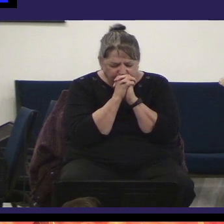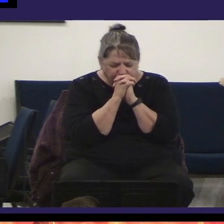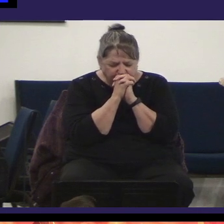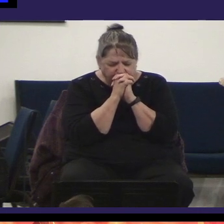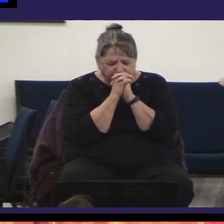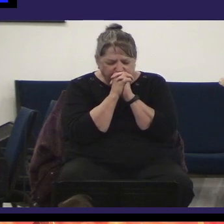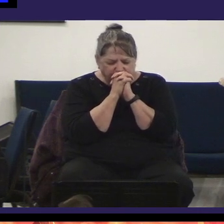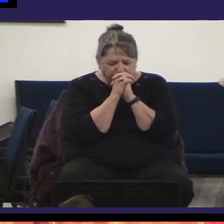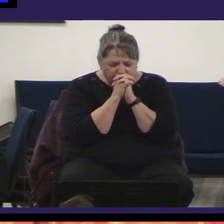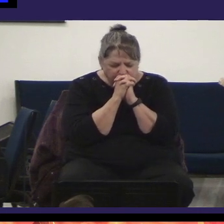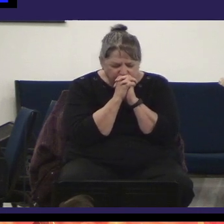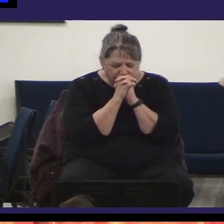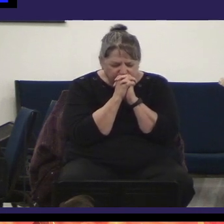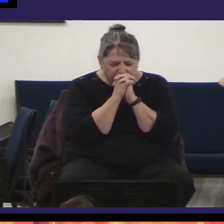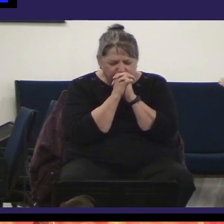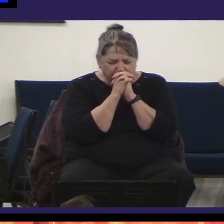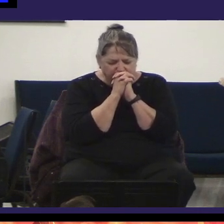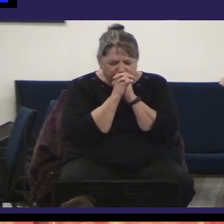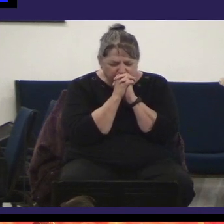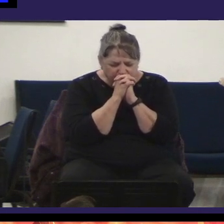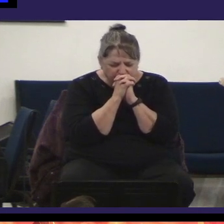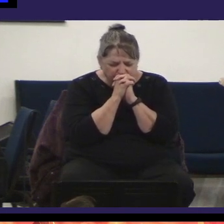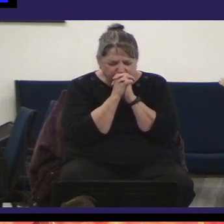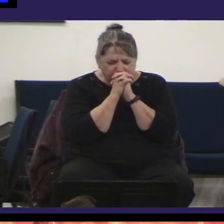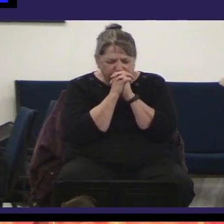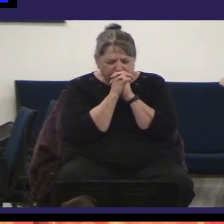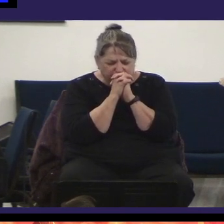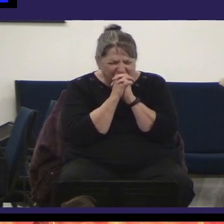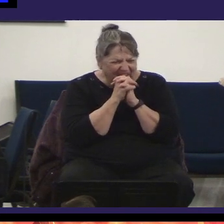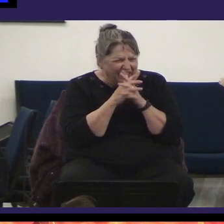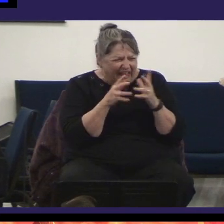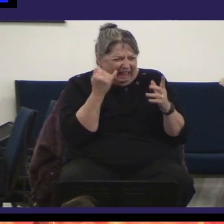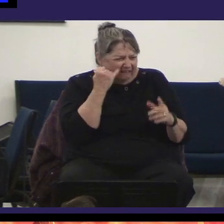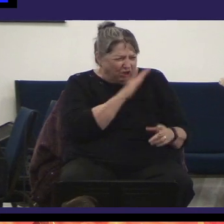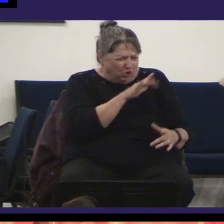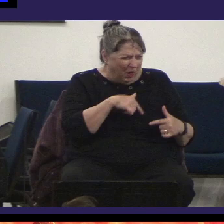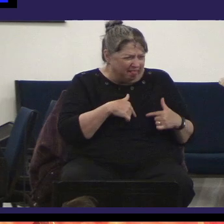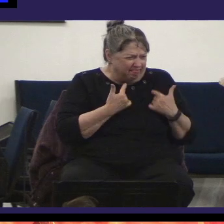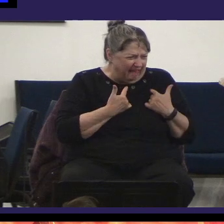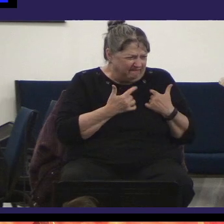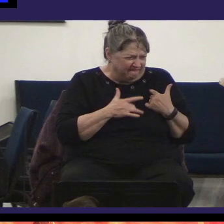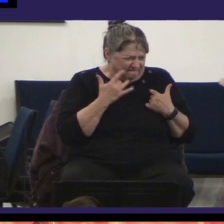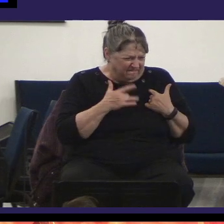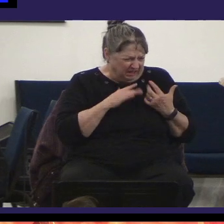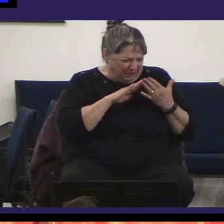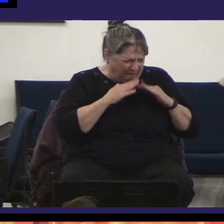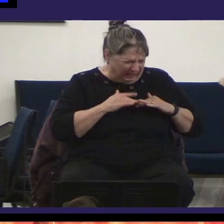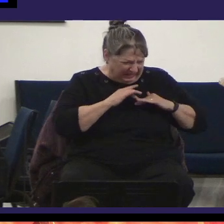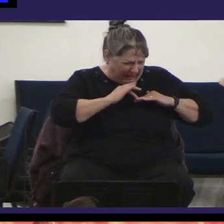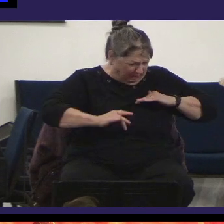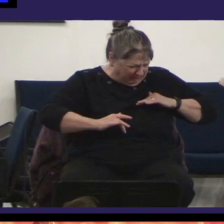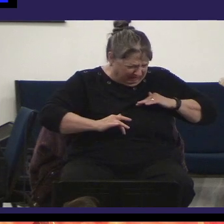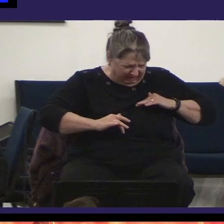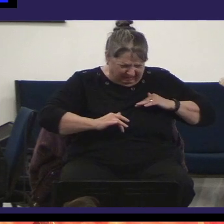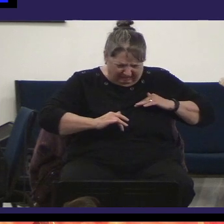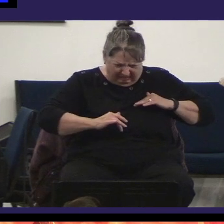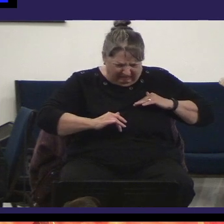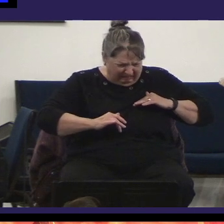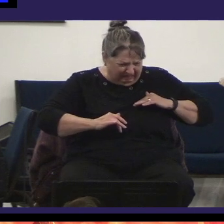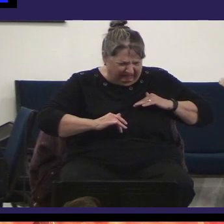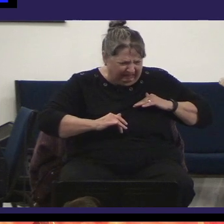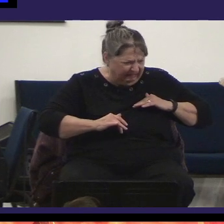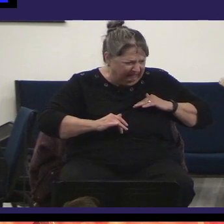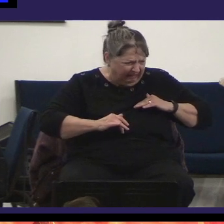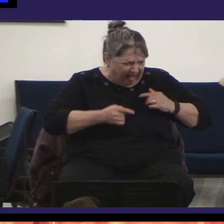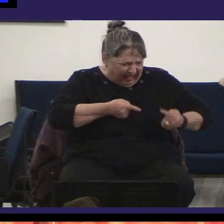And if it's something about peace, you know you're just not walking in peace, or it's hard to have peace in our world.